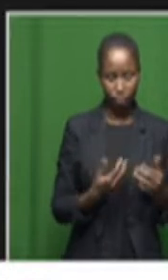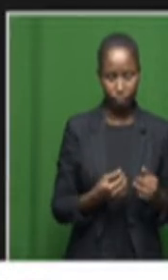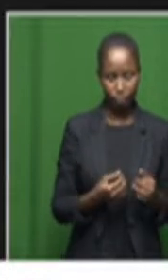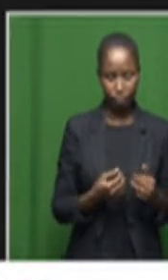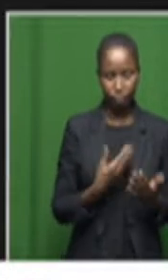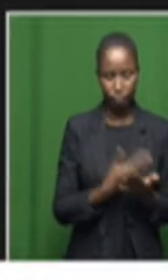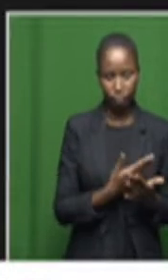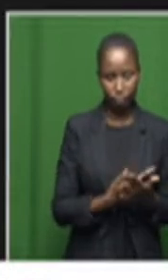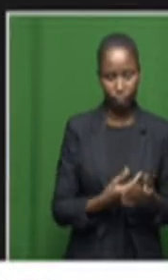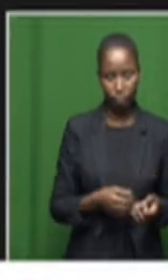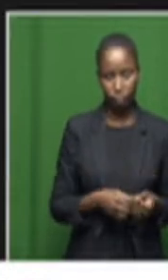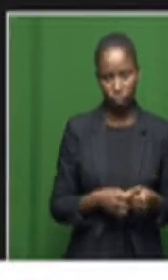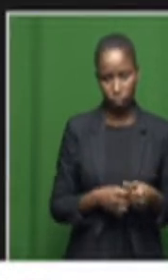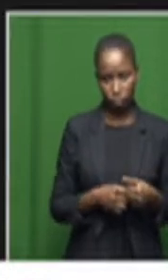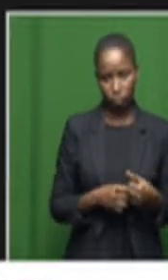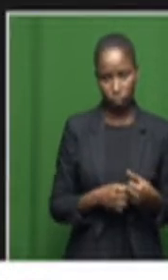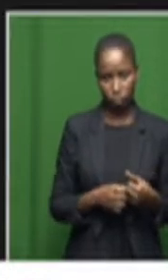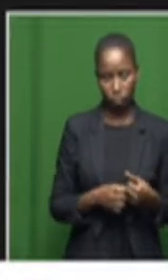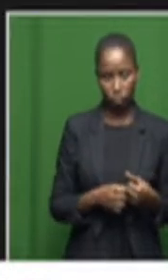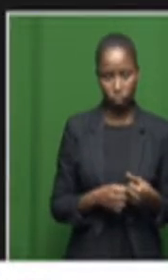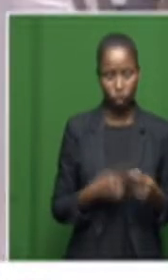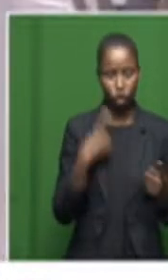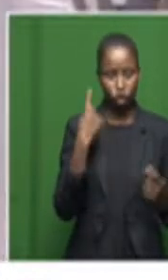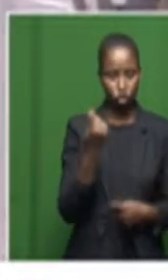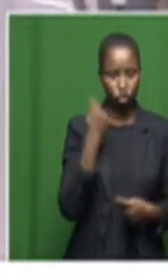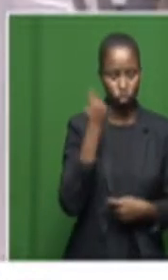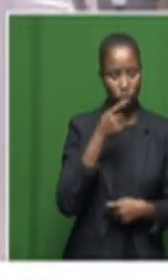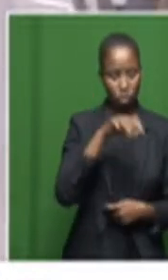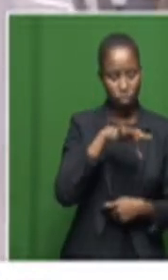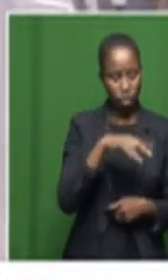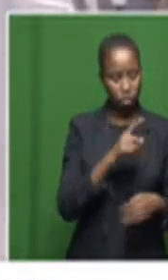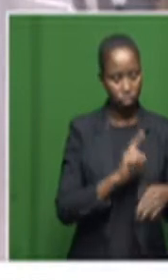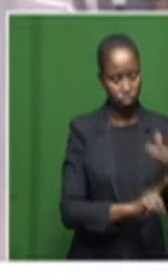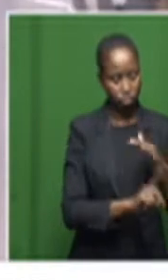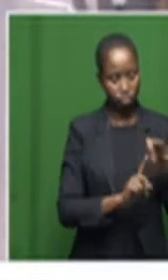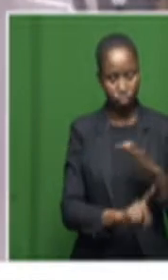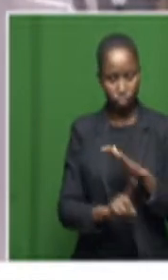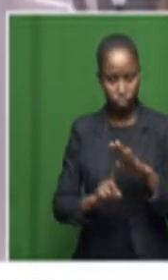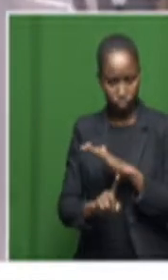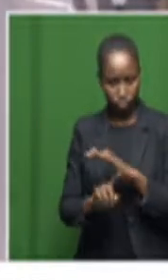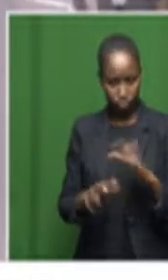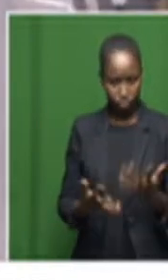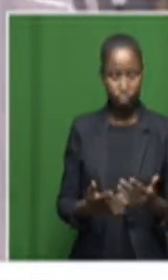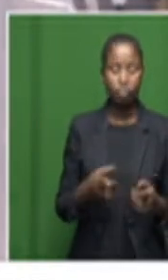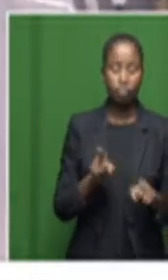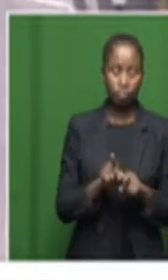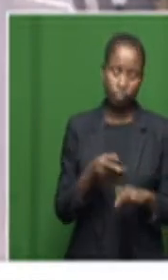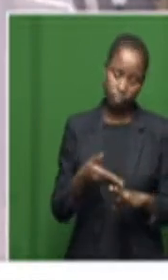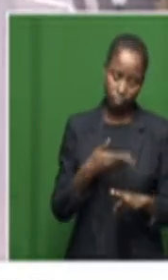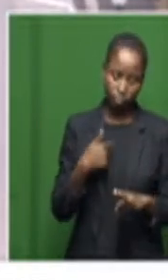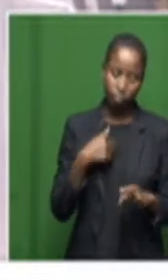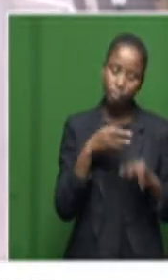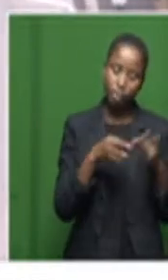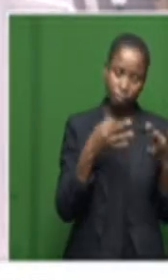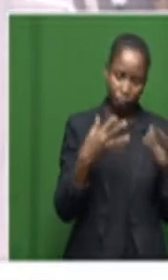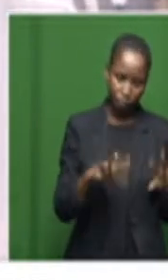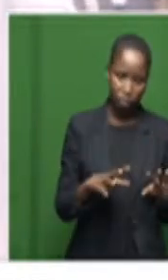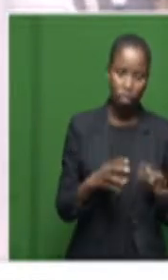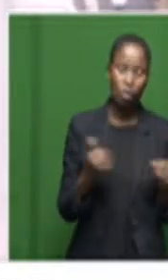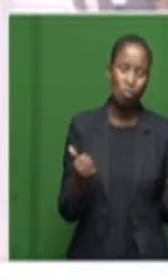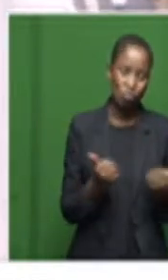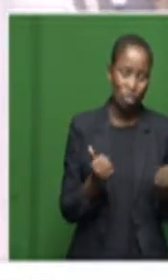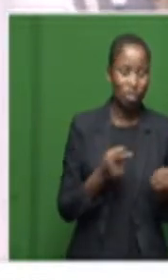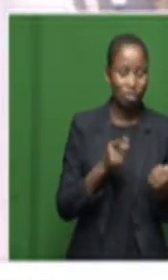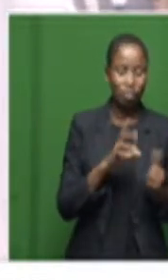get to the rural areas, hard to reach areas. So as I've indicated, that already that is